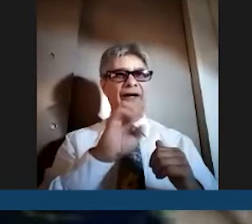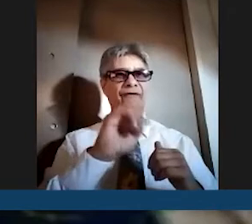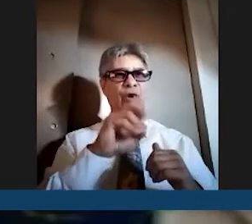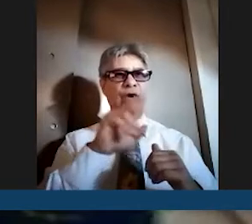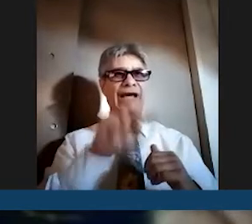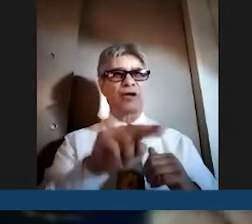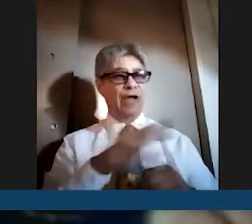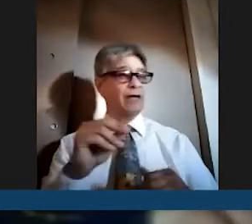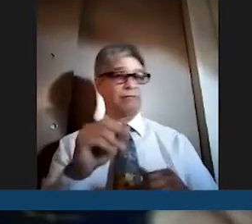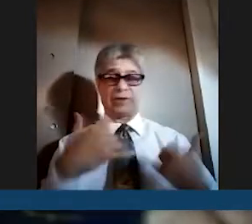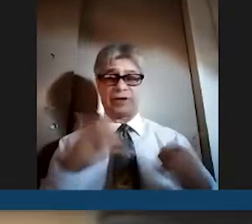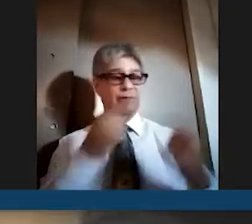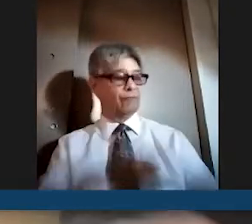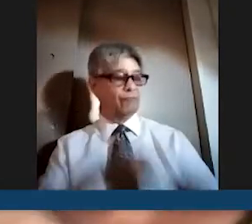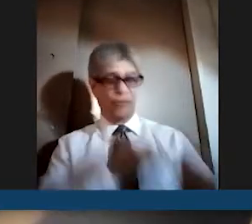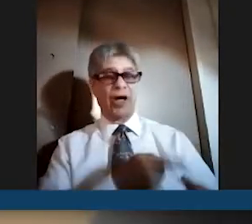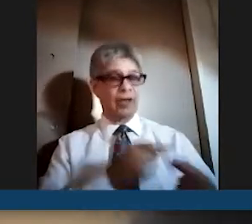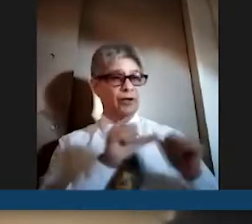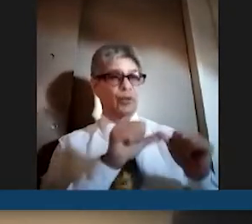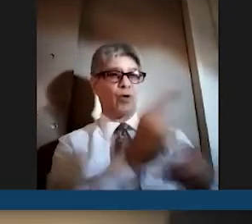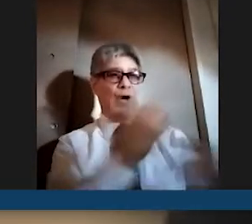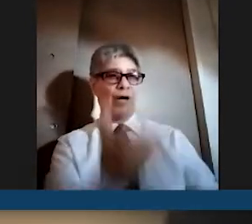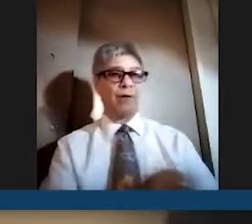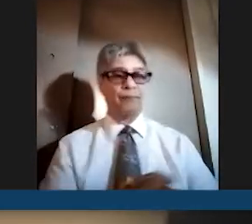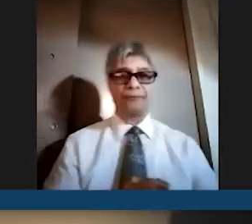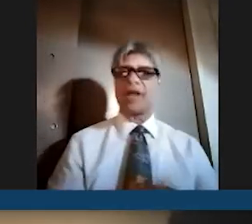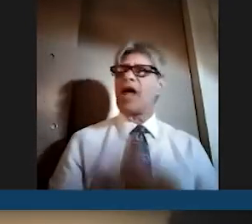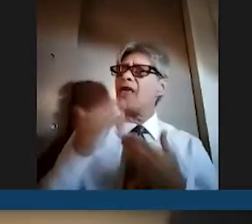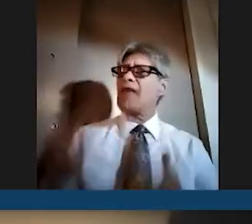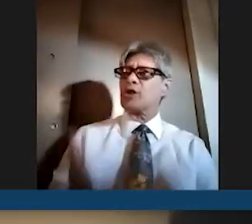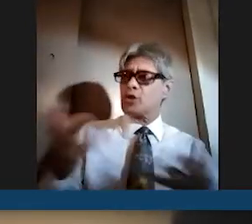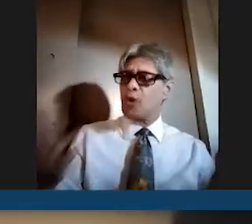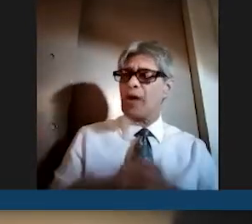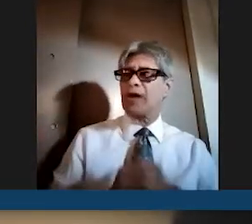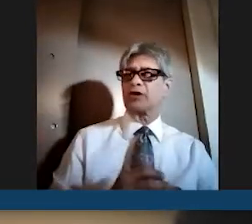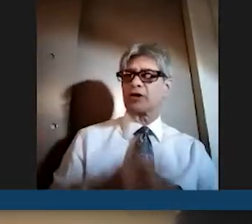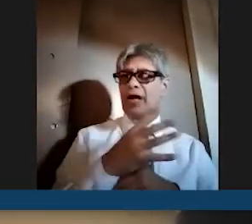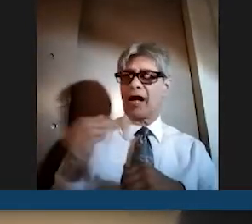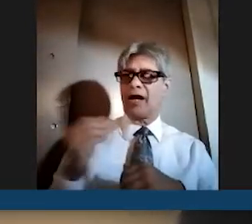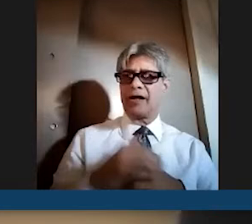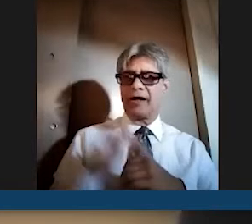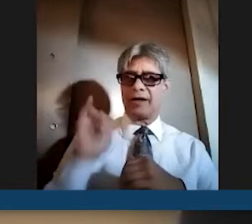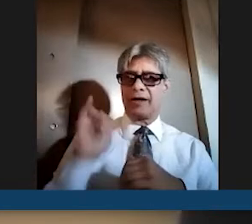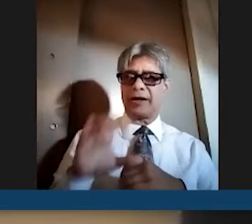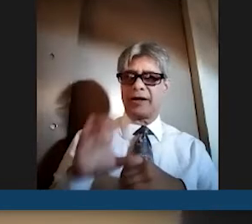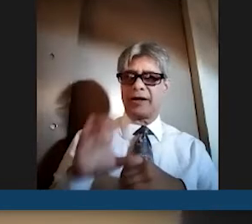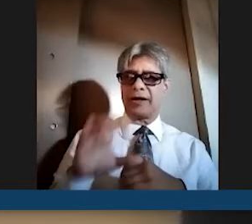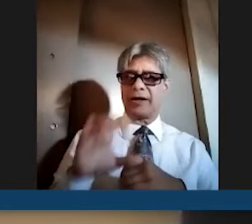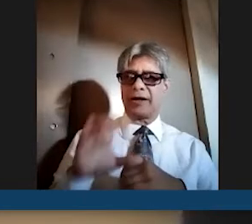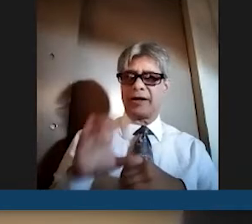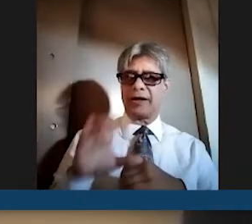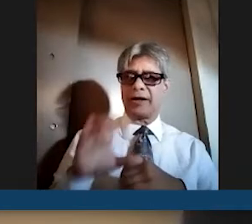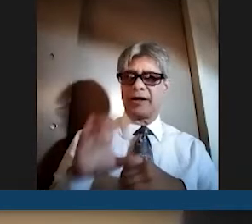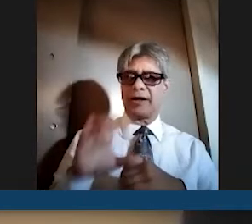now. Thank you so much. And next is Talavo. You can share